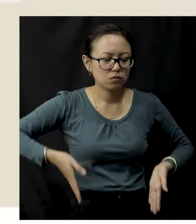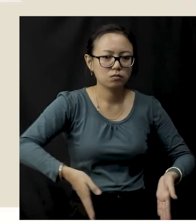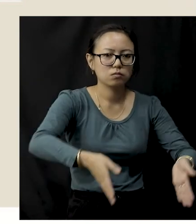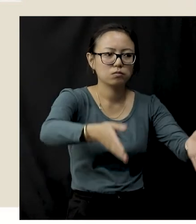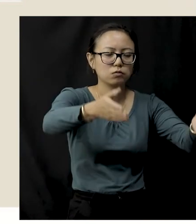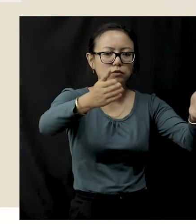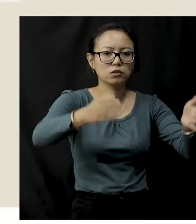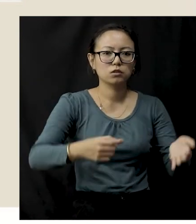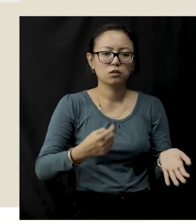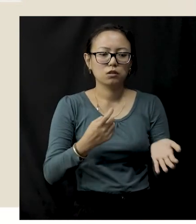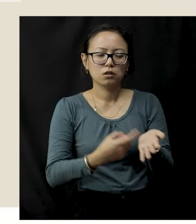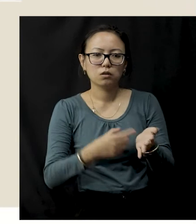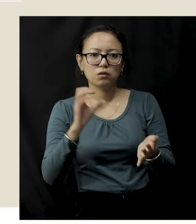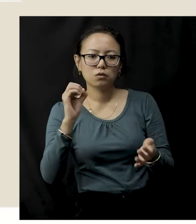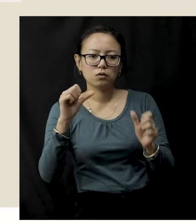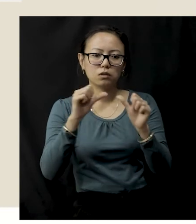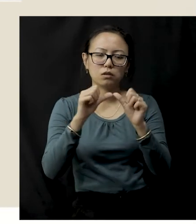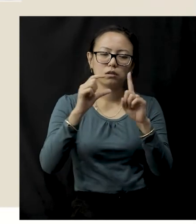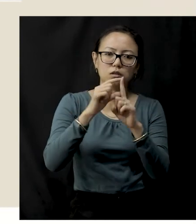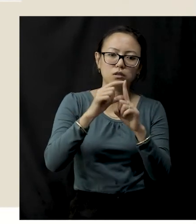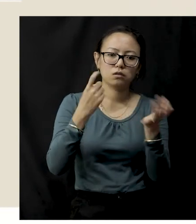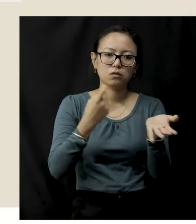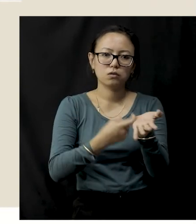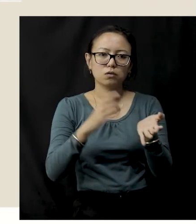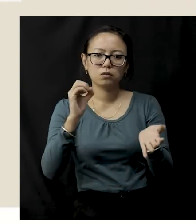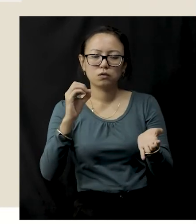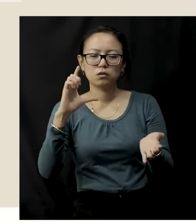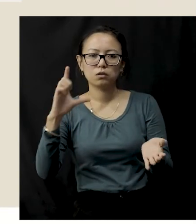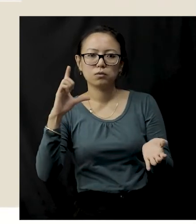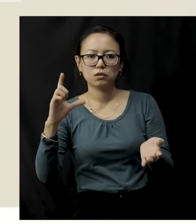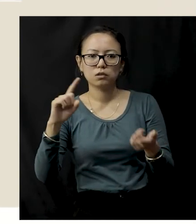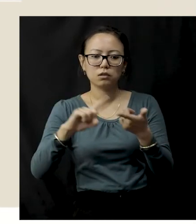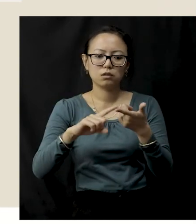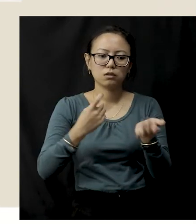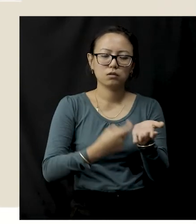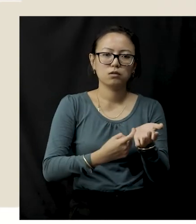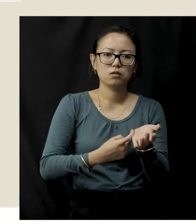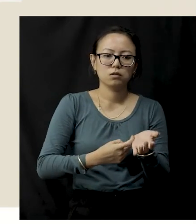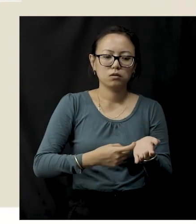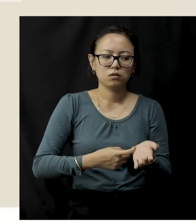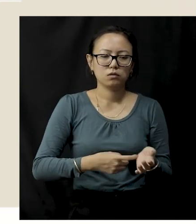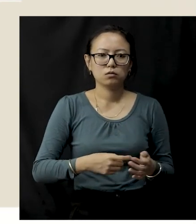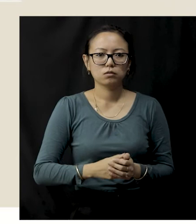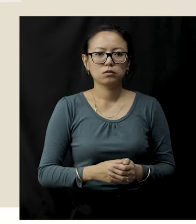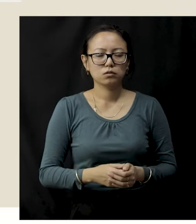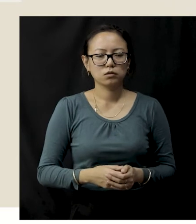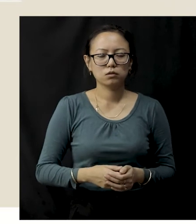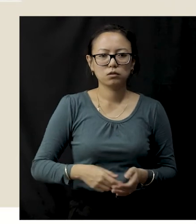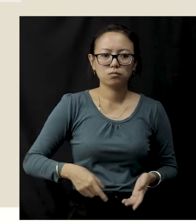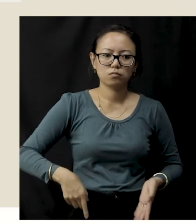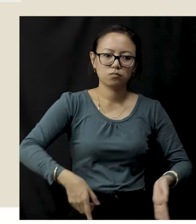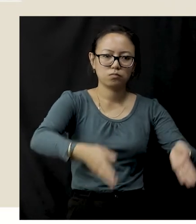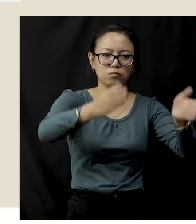because whenever there is road construction, you will see this vehicle, and this is used